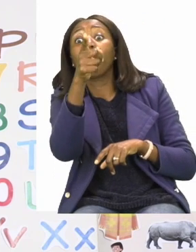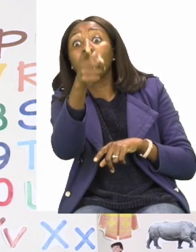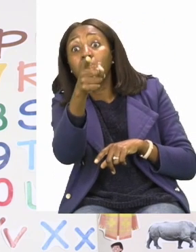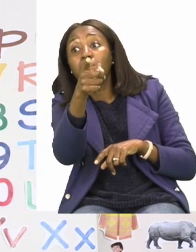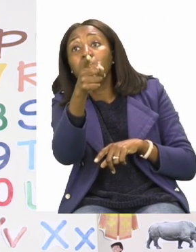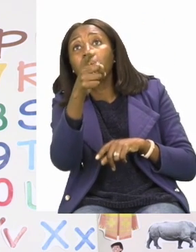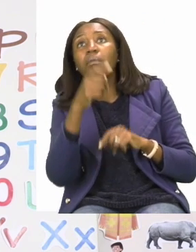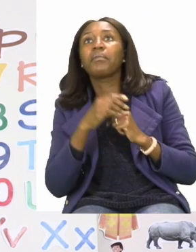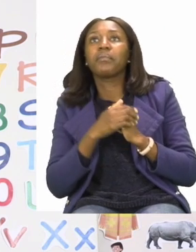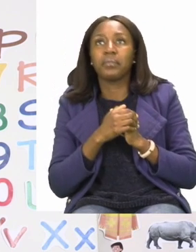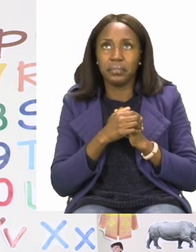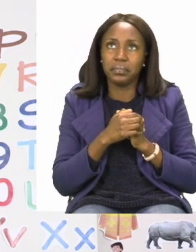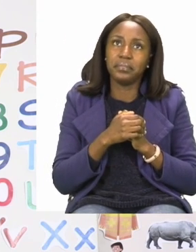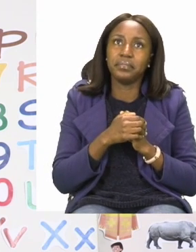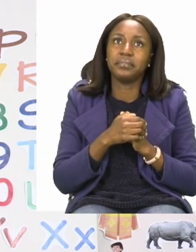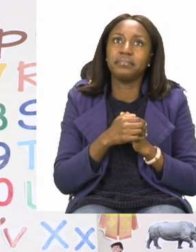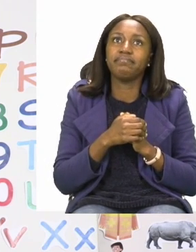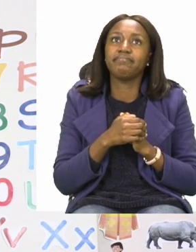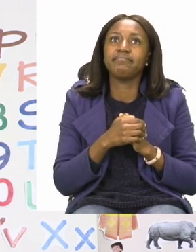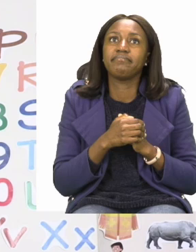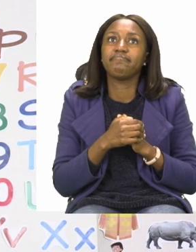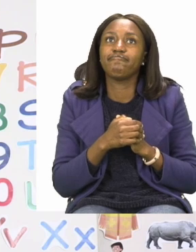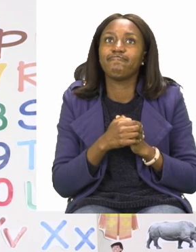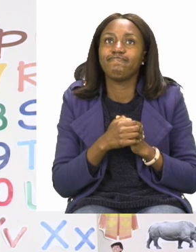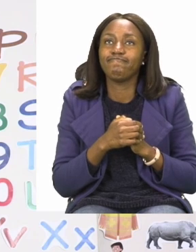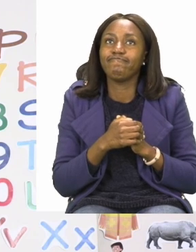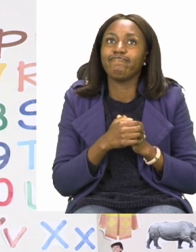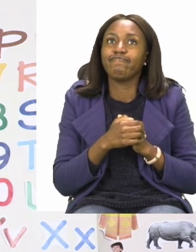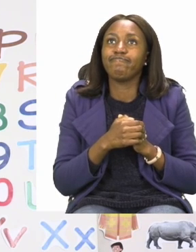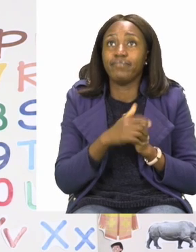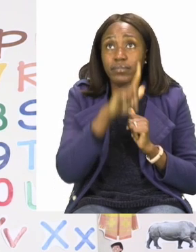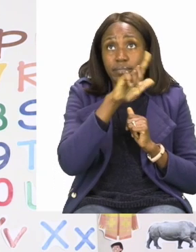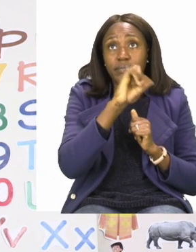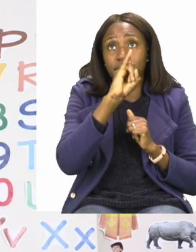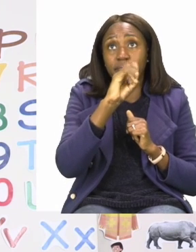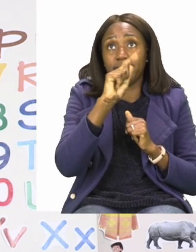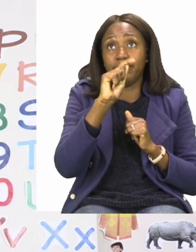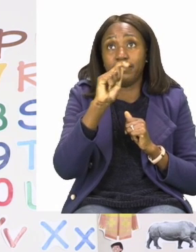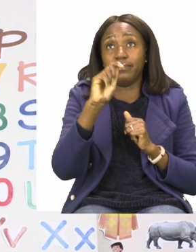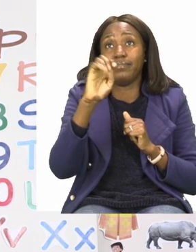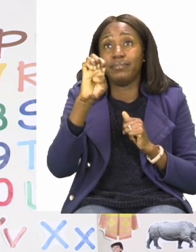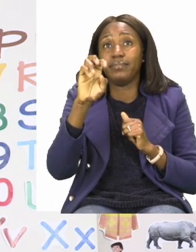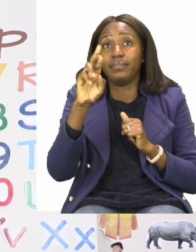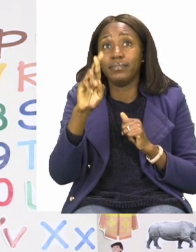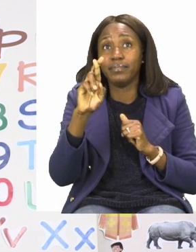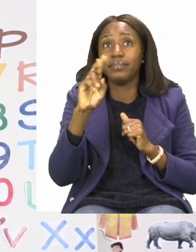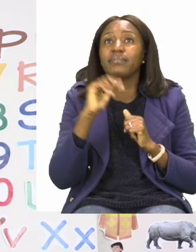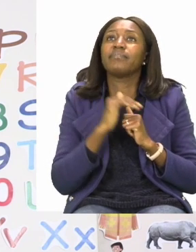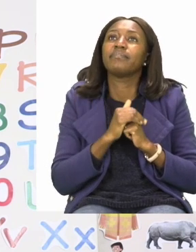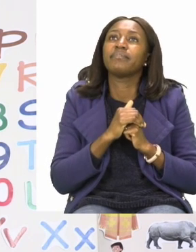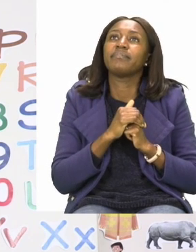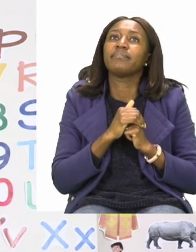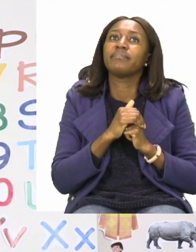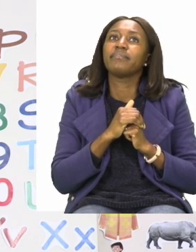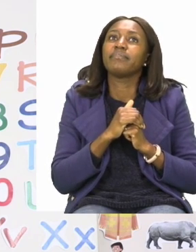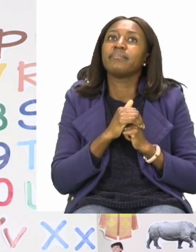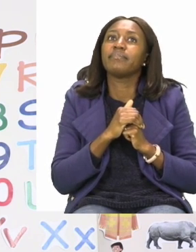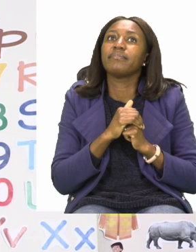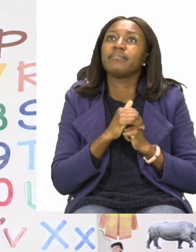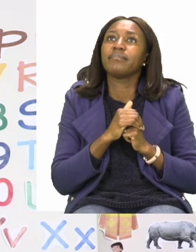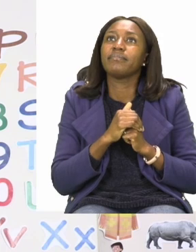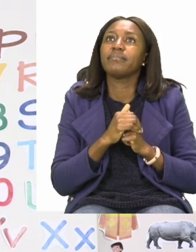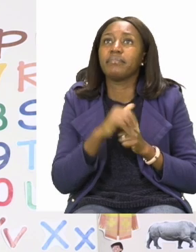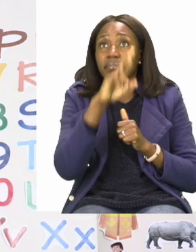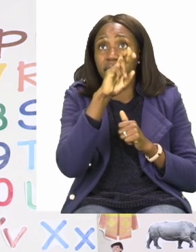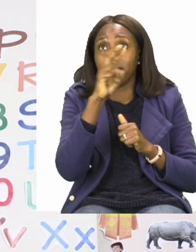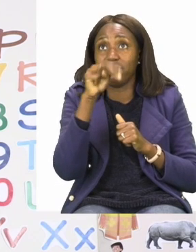the park. Then we have the word litter. Now the word litter and the word